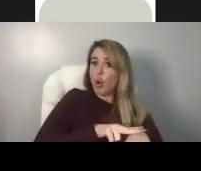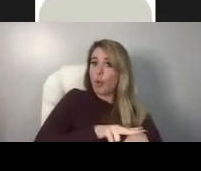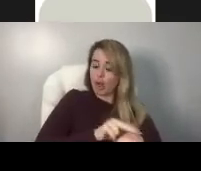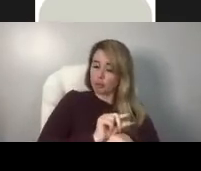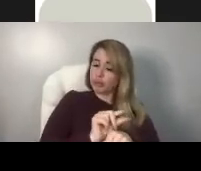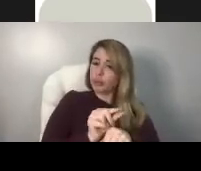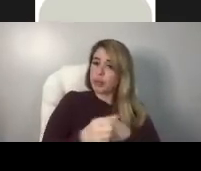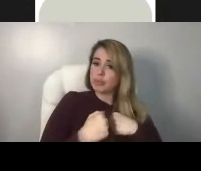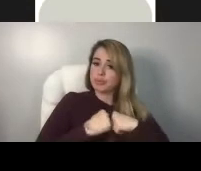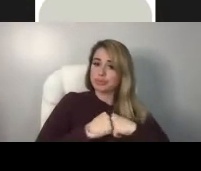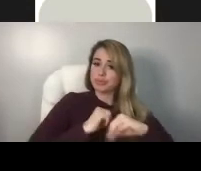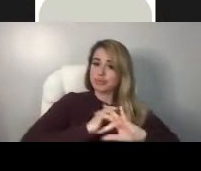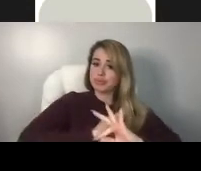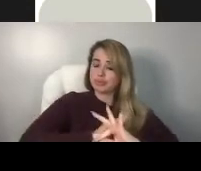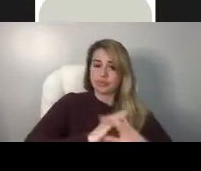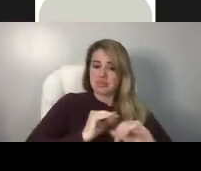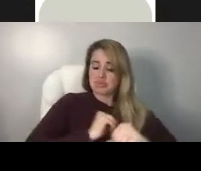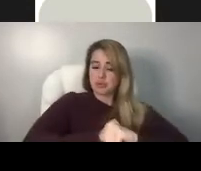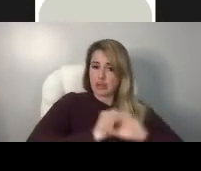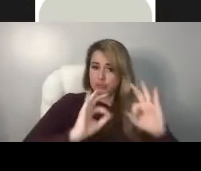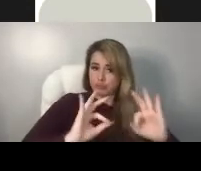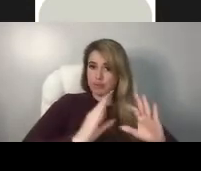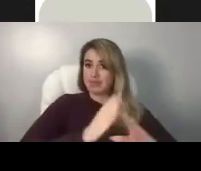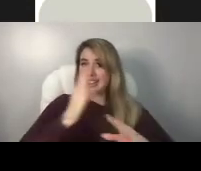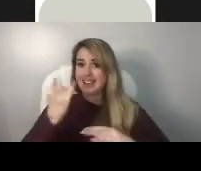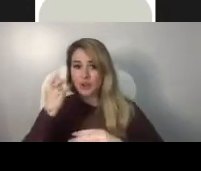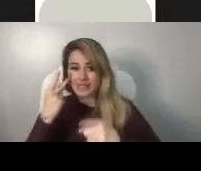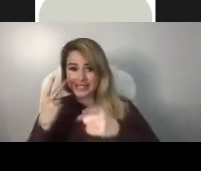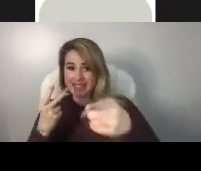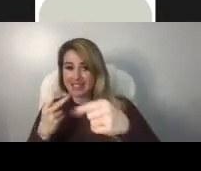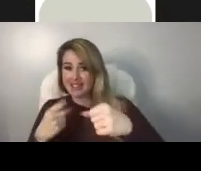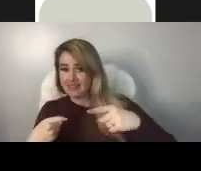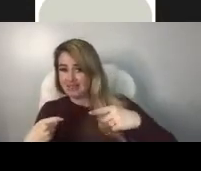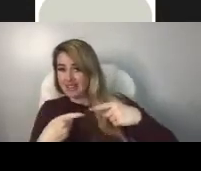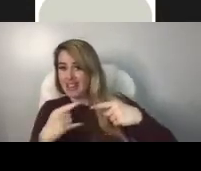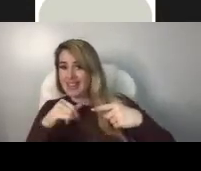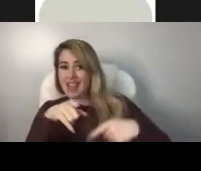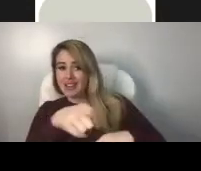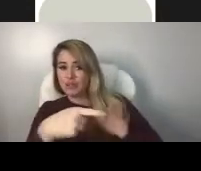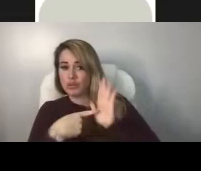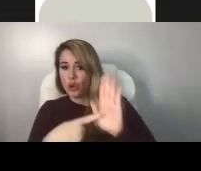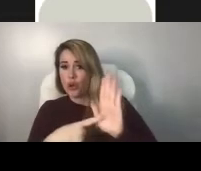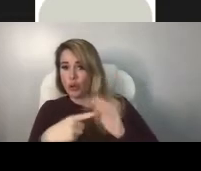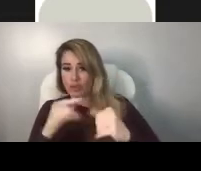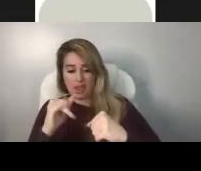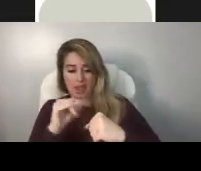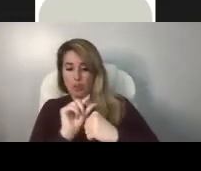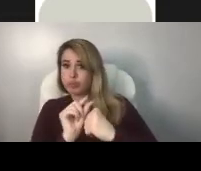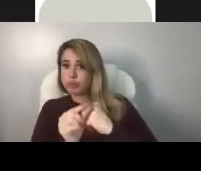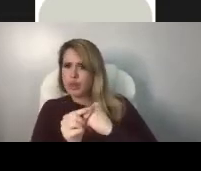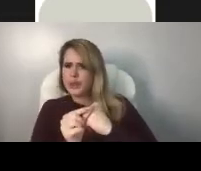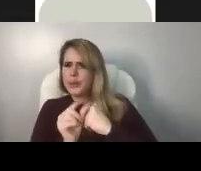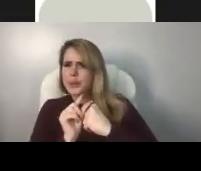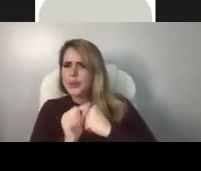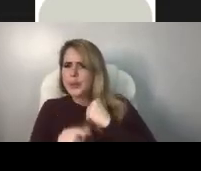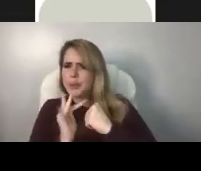you can see where these arrows are on the prior slide. We had a space there, and that space is gone. And this is